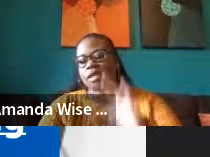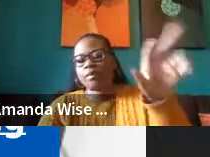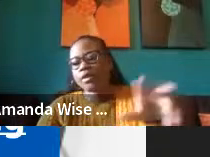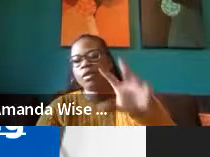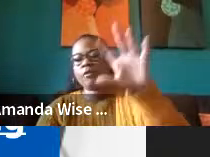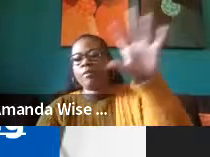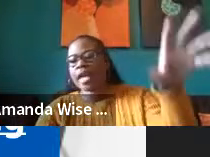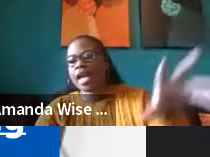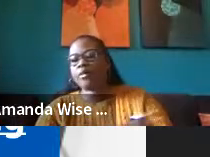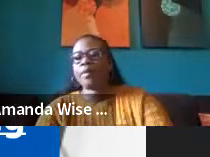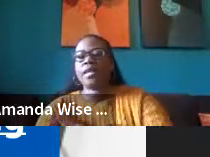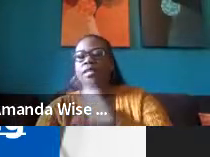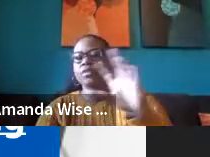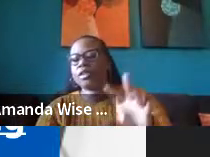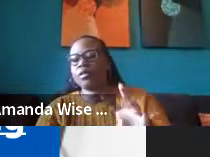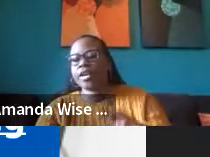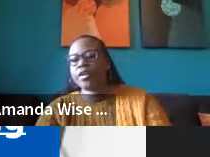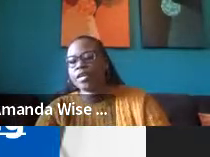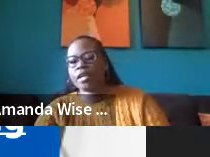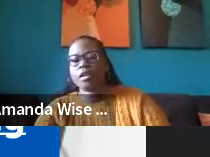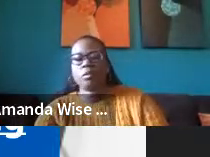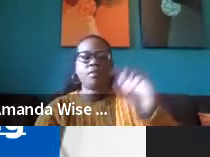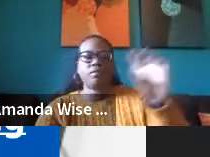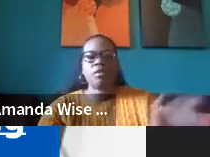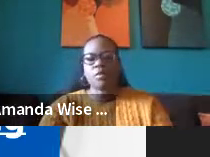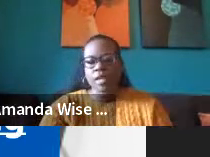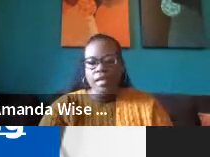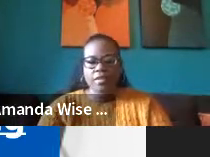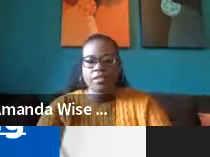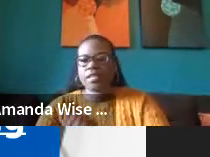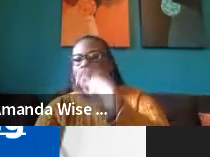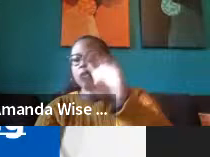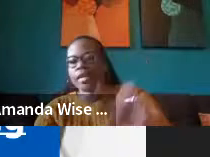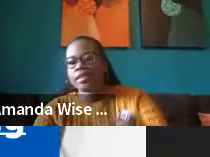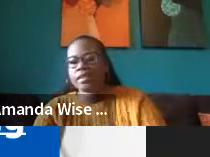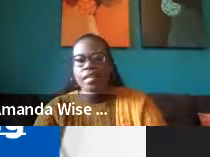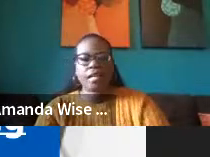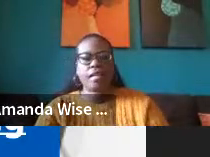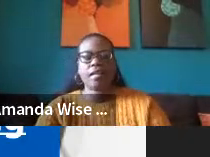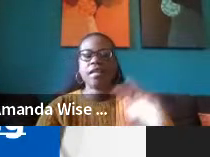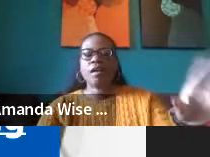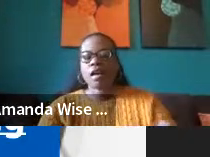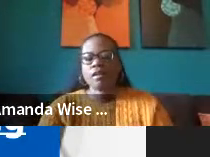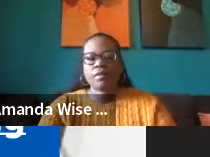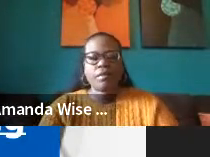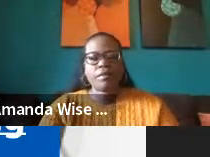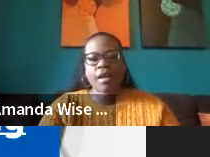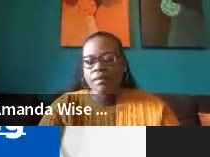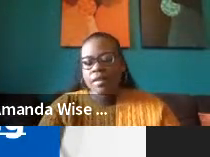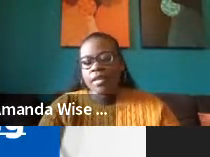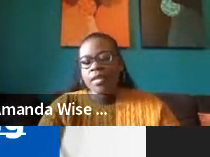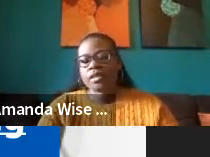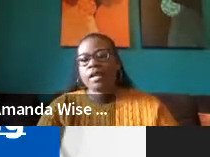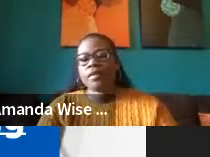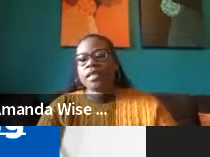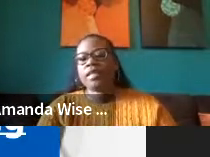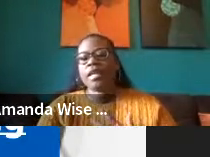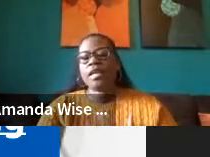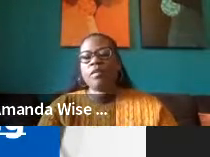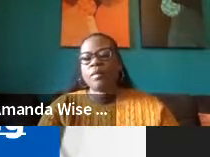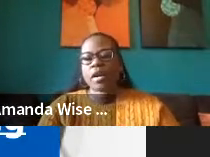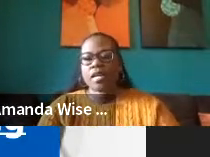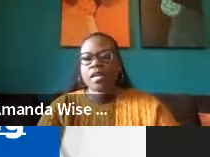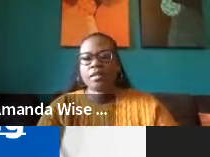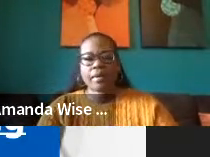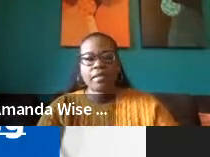a little sampler. You all have been to Applebee's or somewhere, and you can get a little buffalo wings, you can get a little quesadilla, all of that, right? So I would say